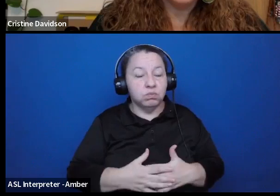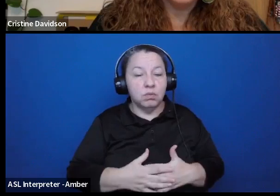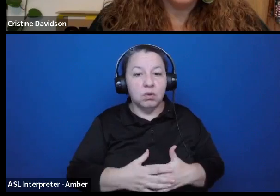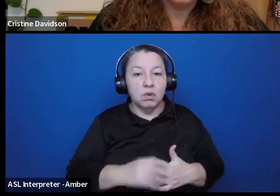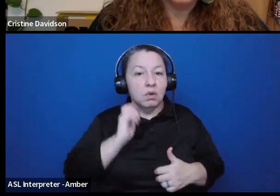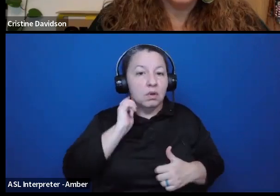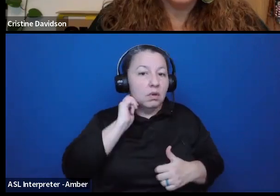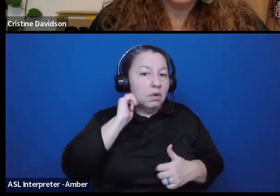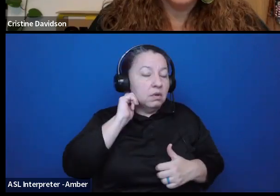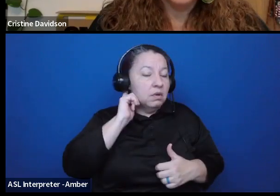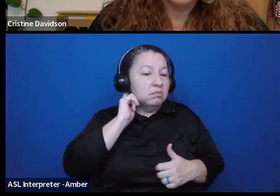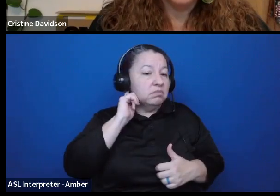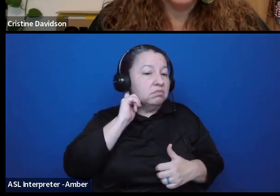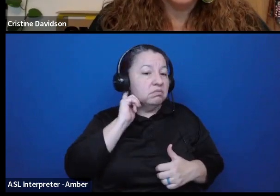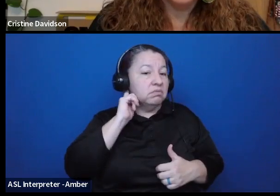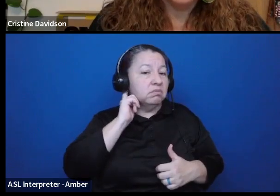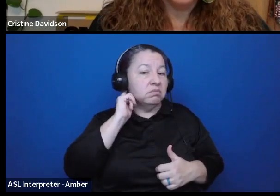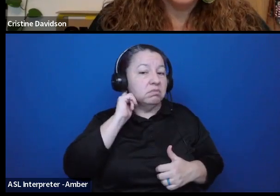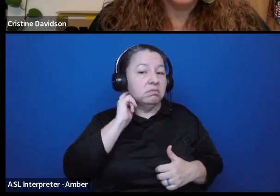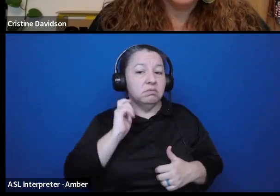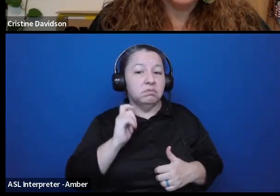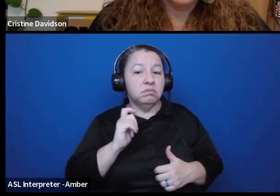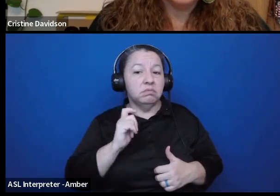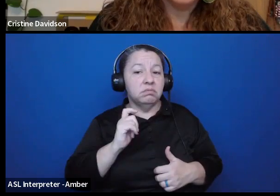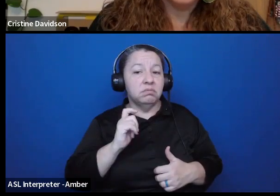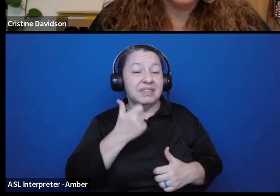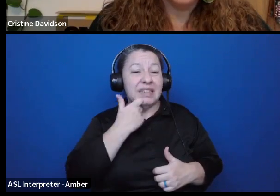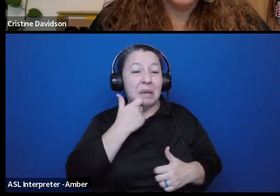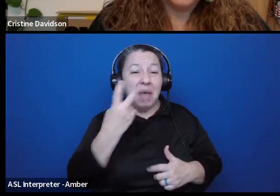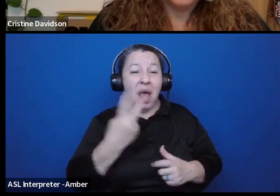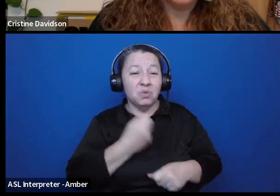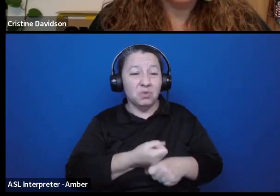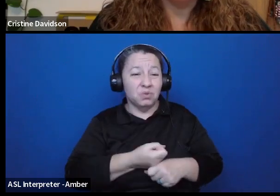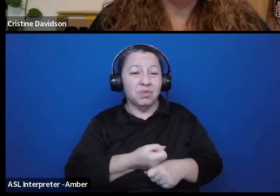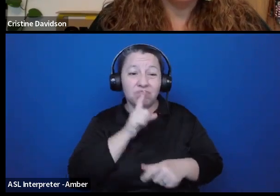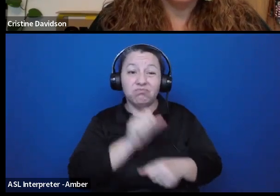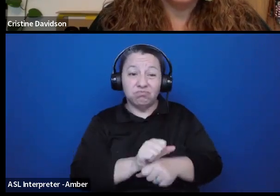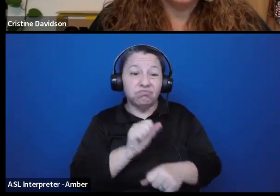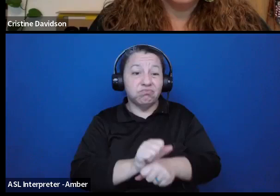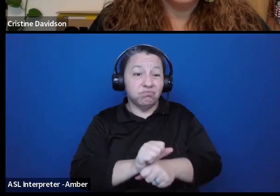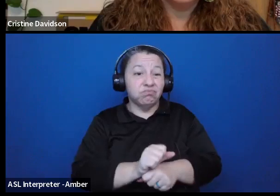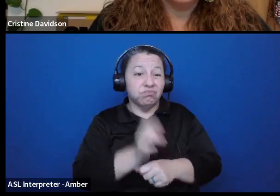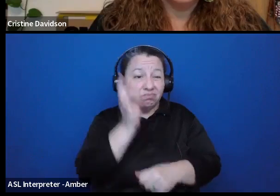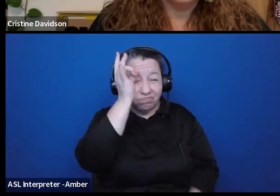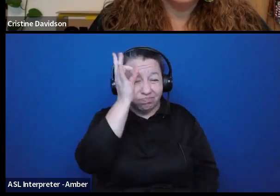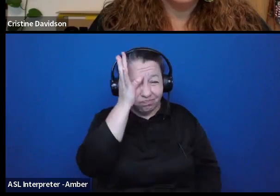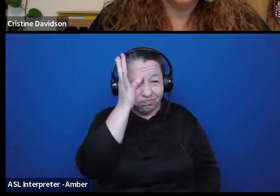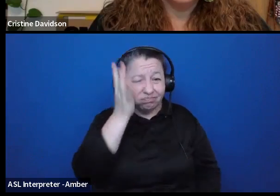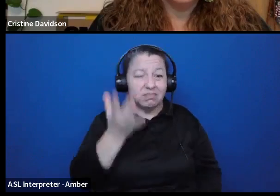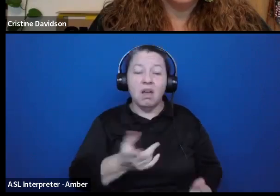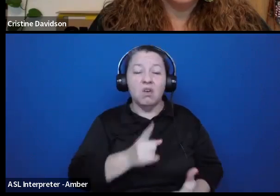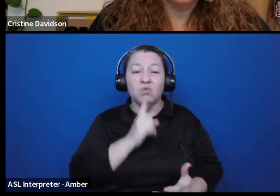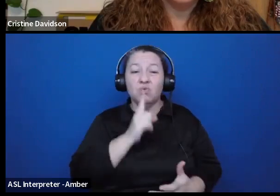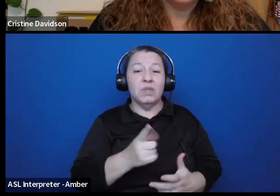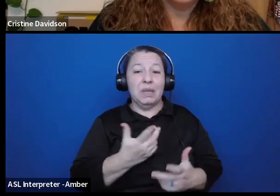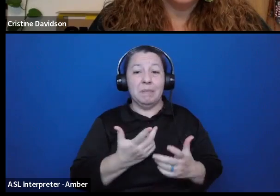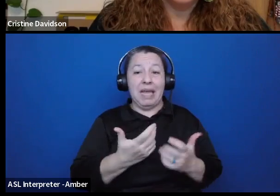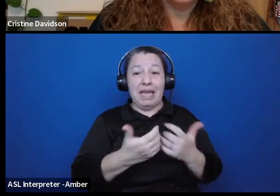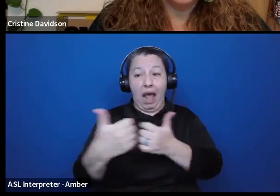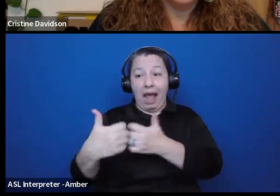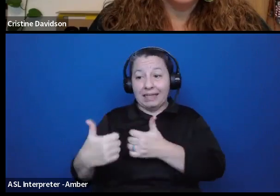And this, you know, certainly the past couple of years have been extremely hard, and we've been in isolation and we've been away from each